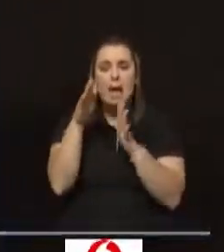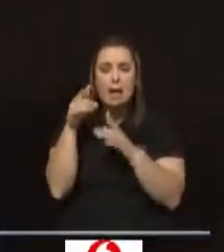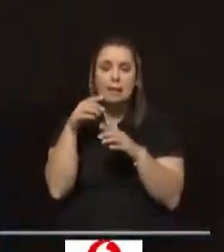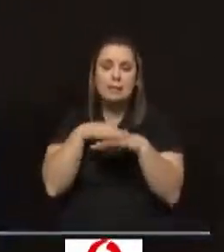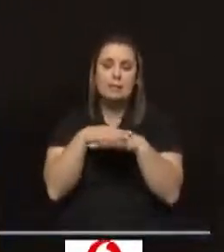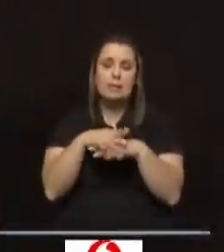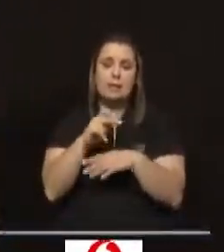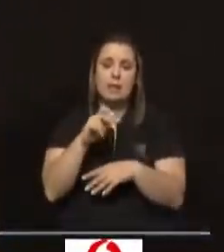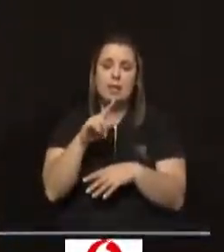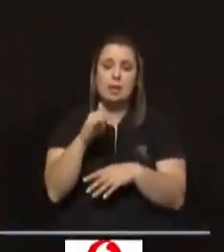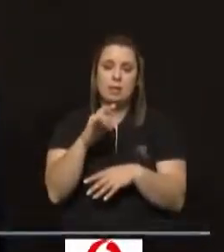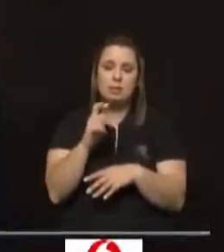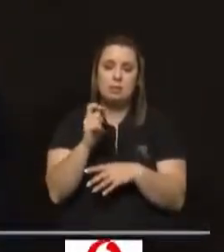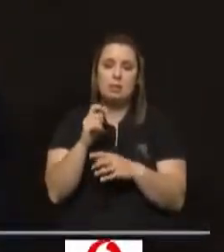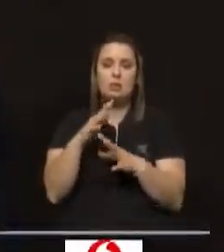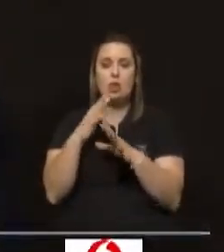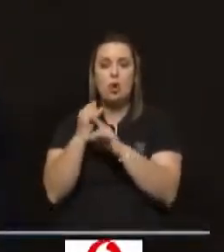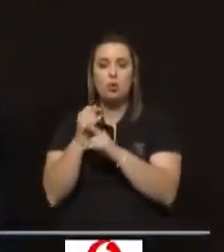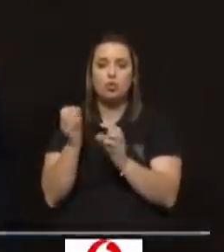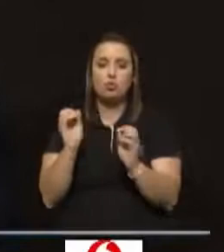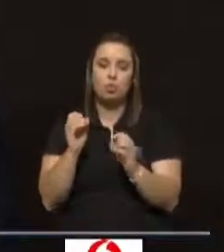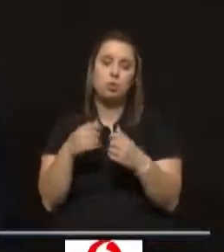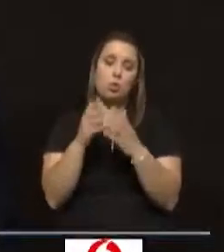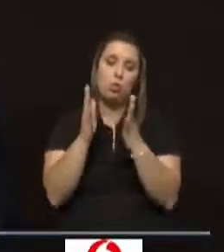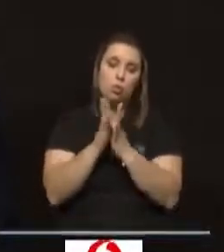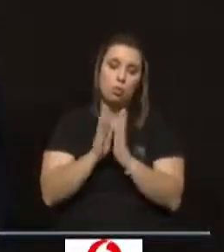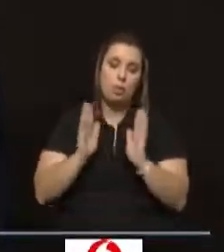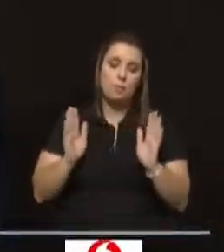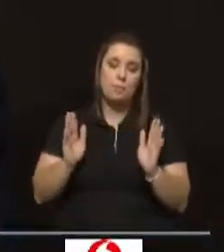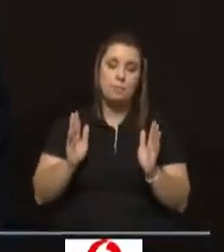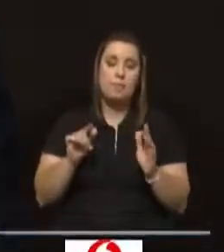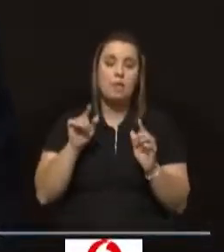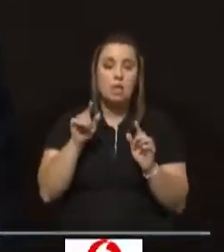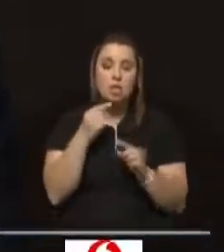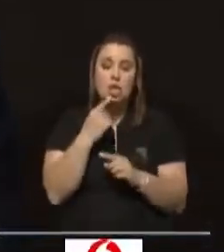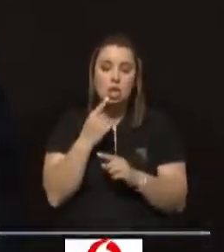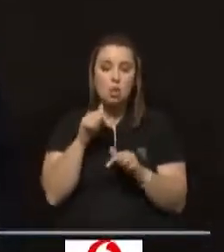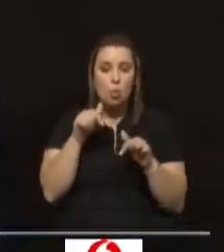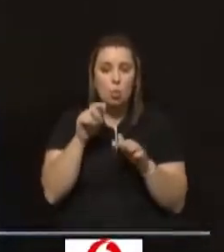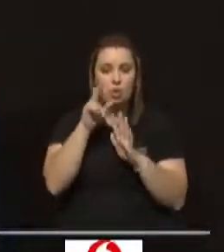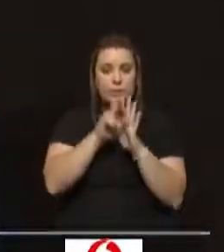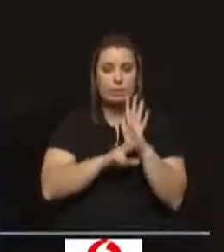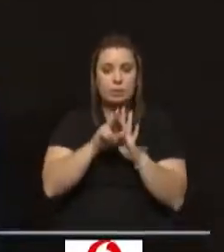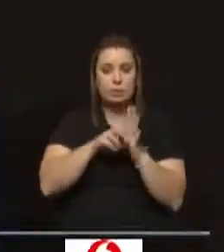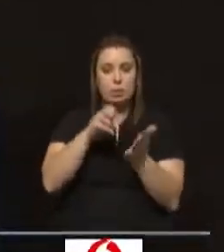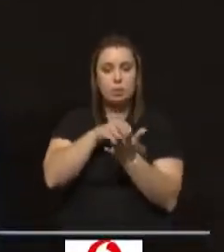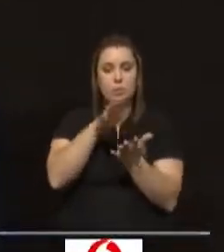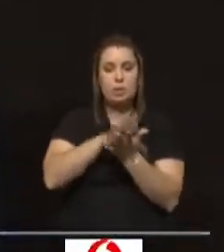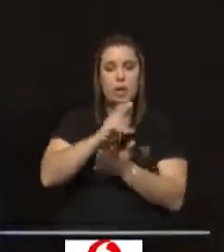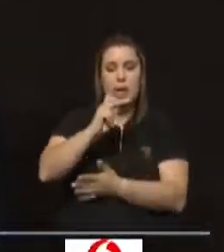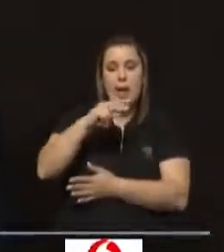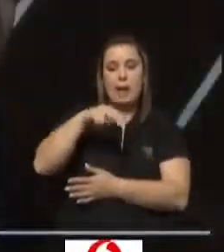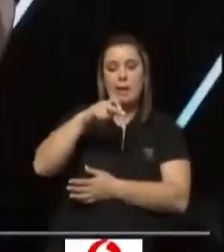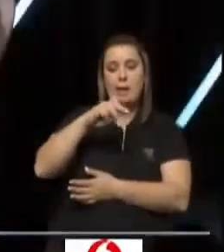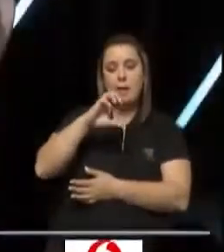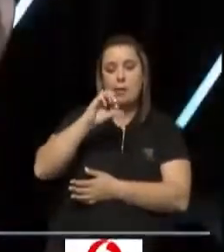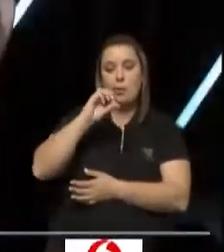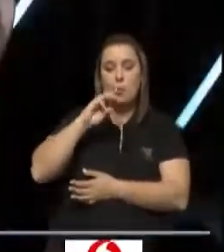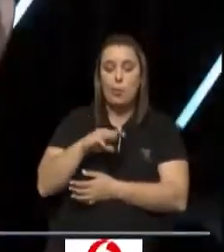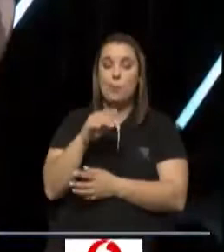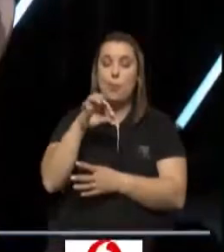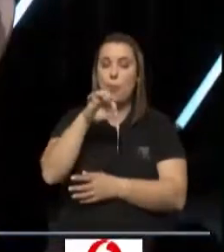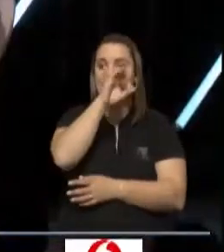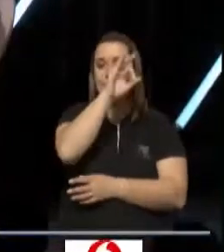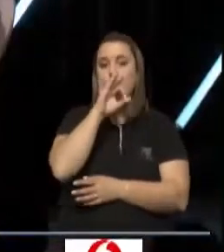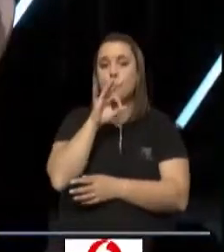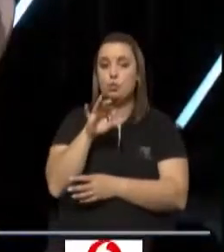is 92. There are other networks besides Altice, and so this was said today in the report